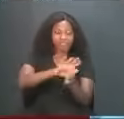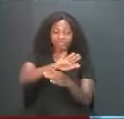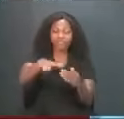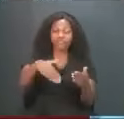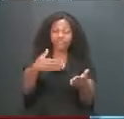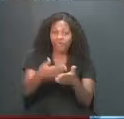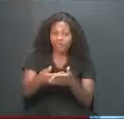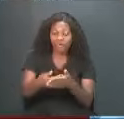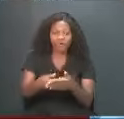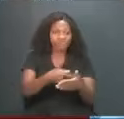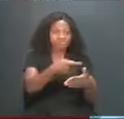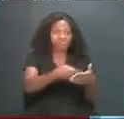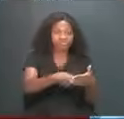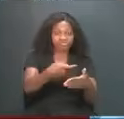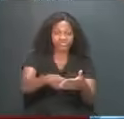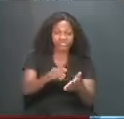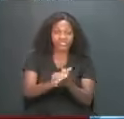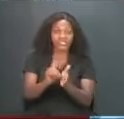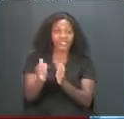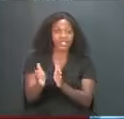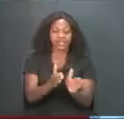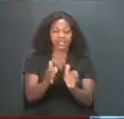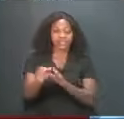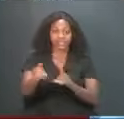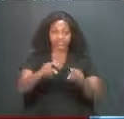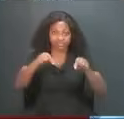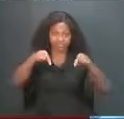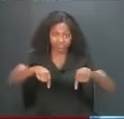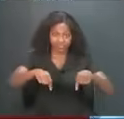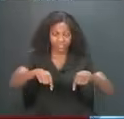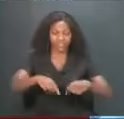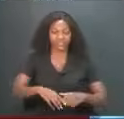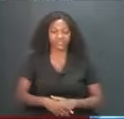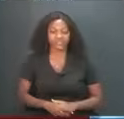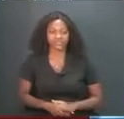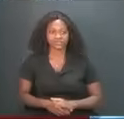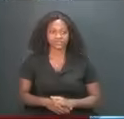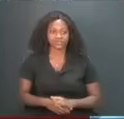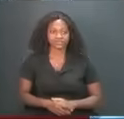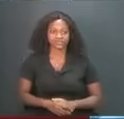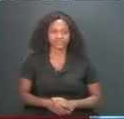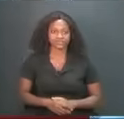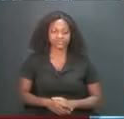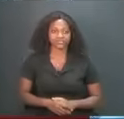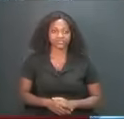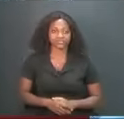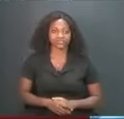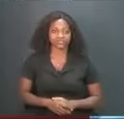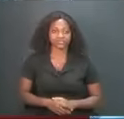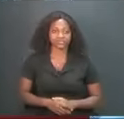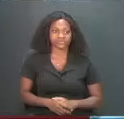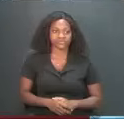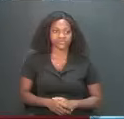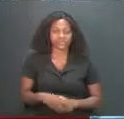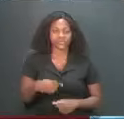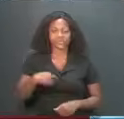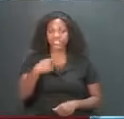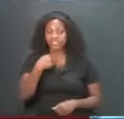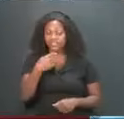estimates that we scheduled to approve today. Mr. Speaker, I want to ensure the general